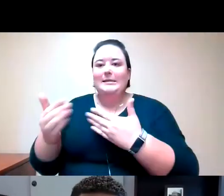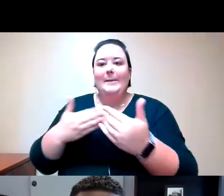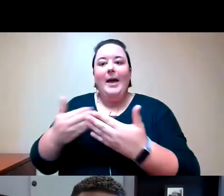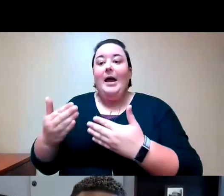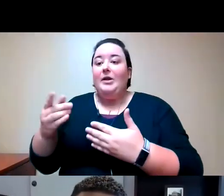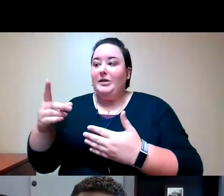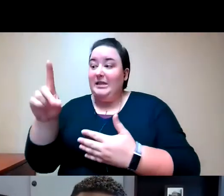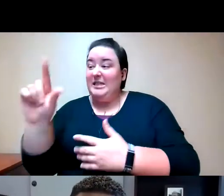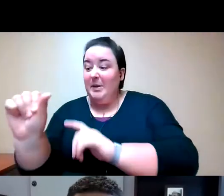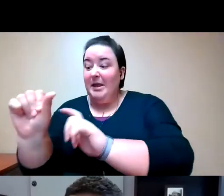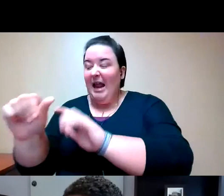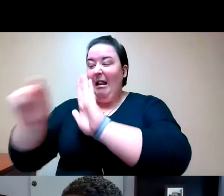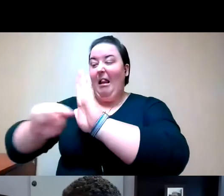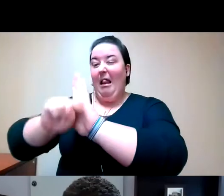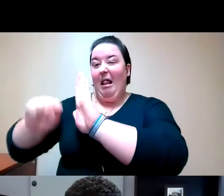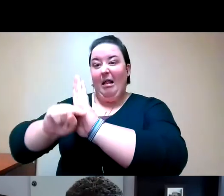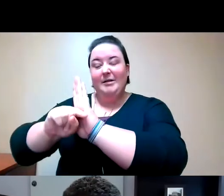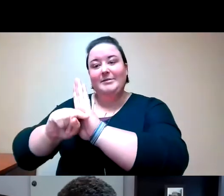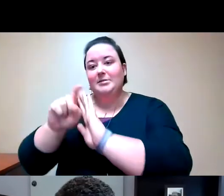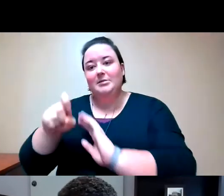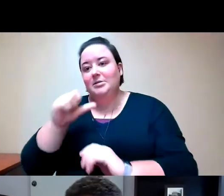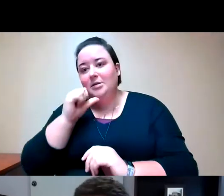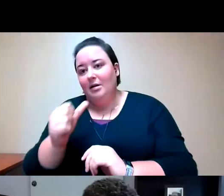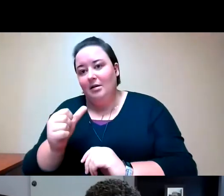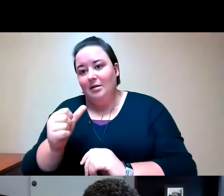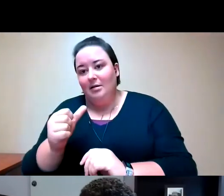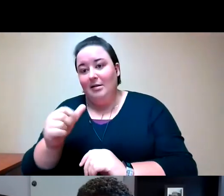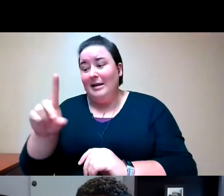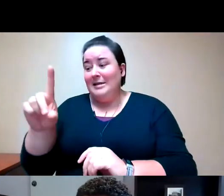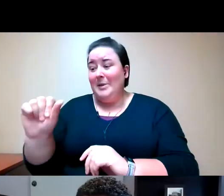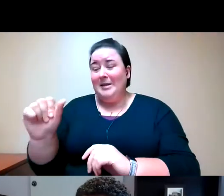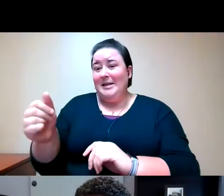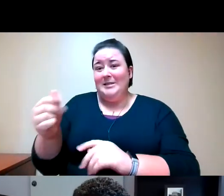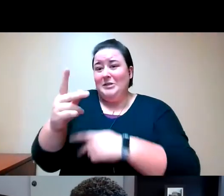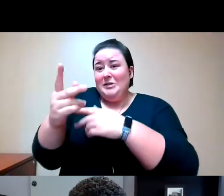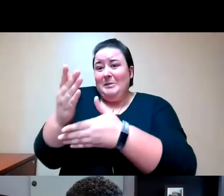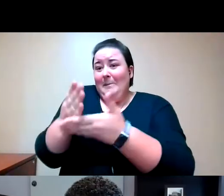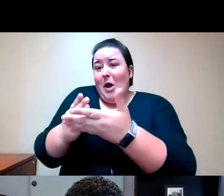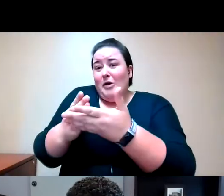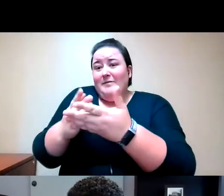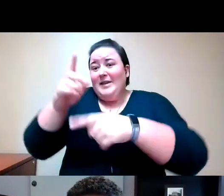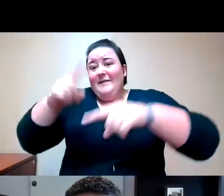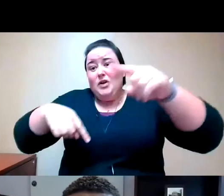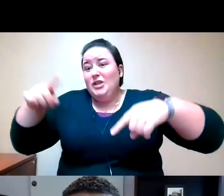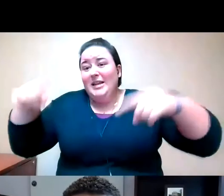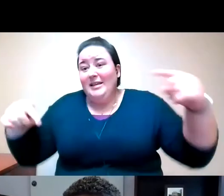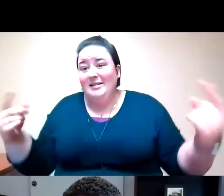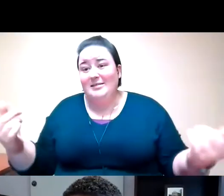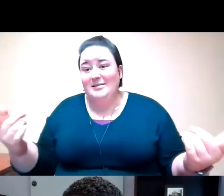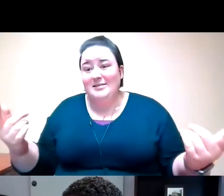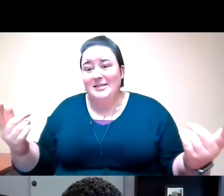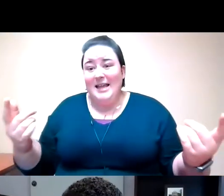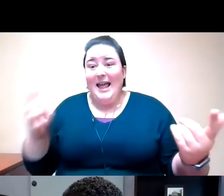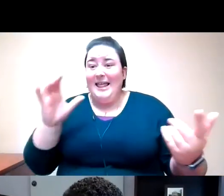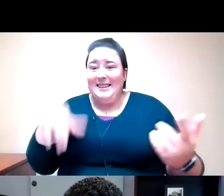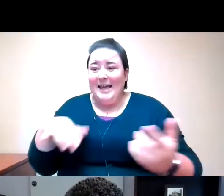a negative. Disability is just another aspect of diversity, another aspect of what makes all of us so